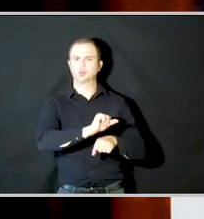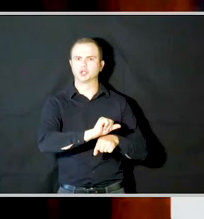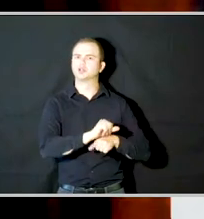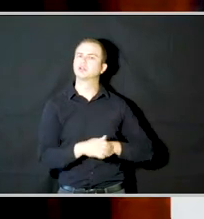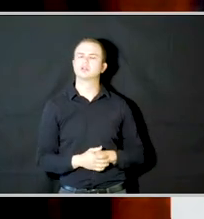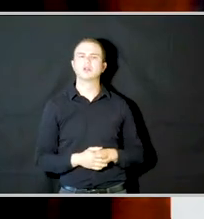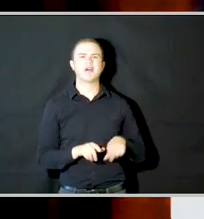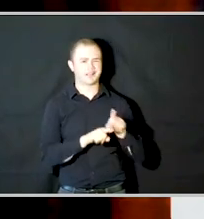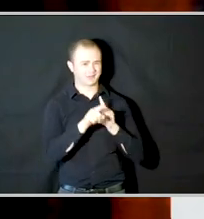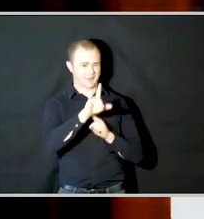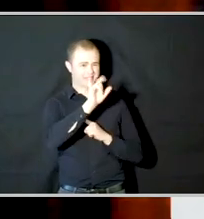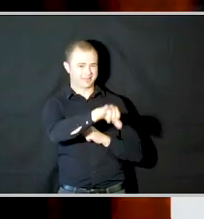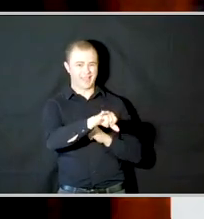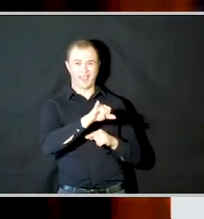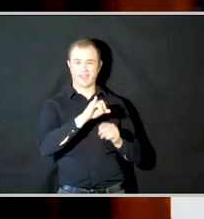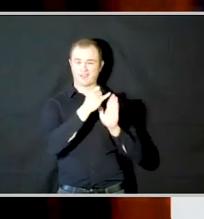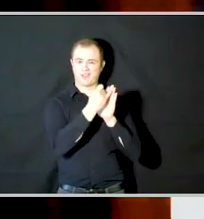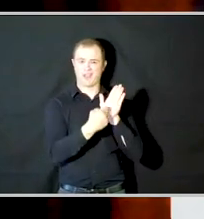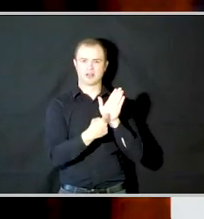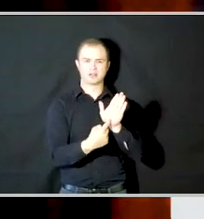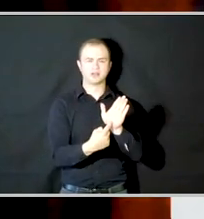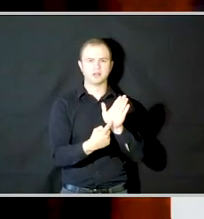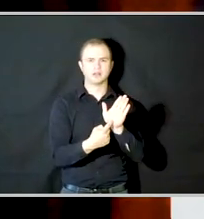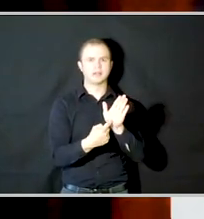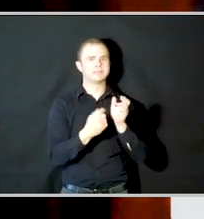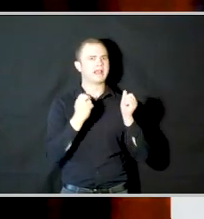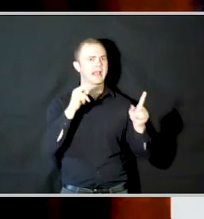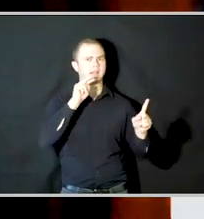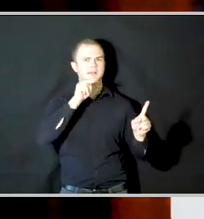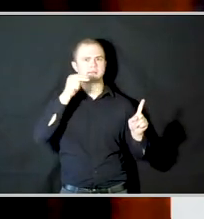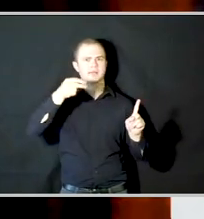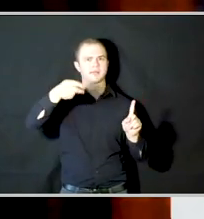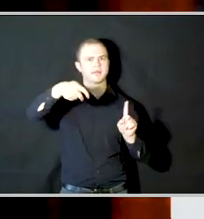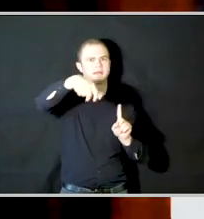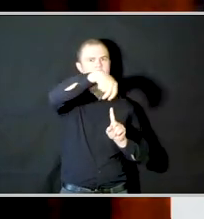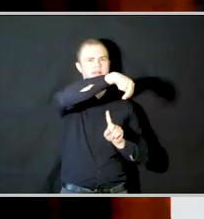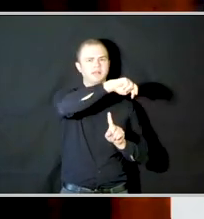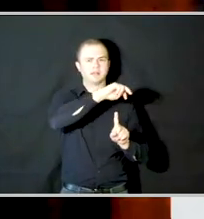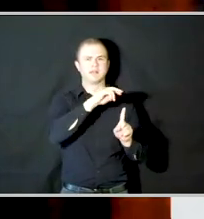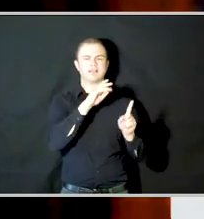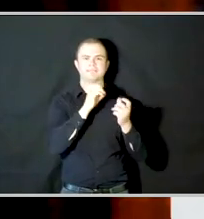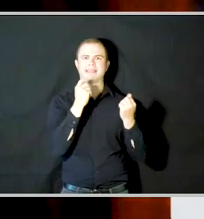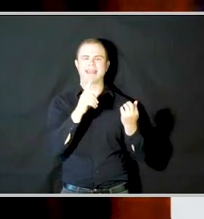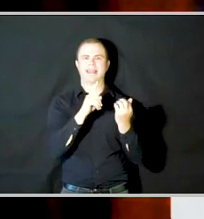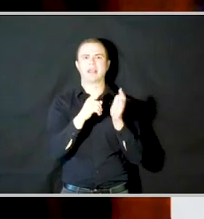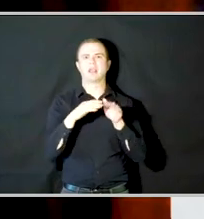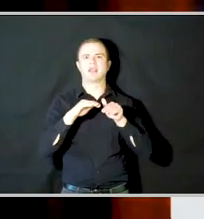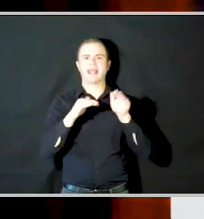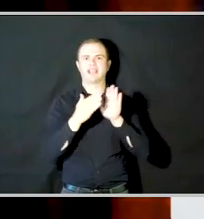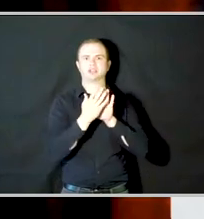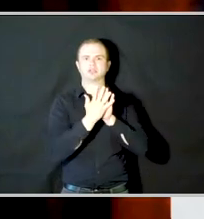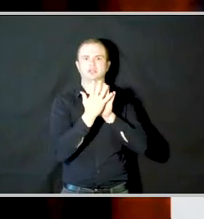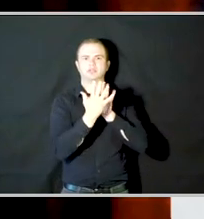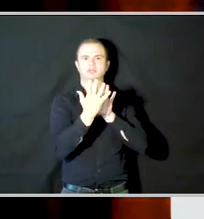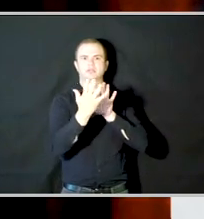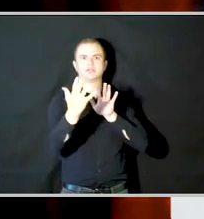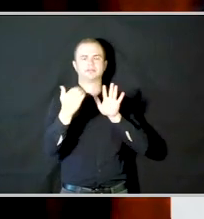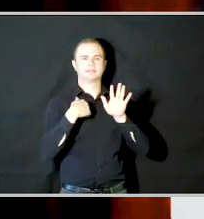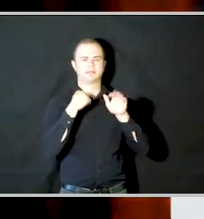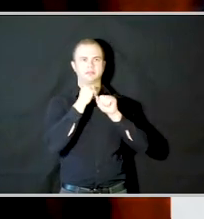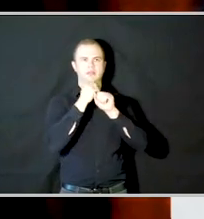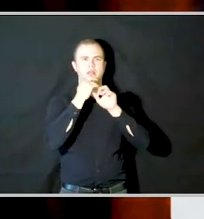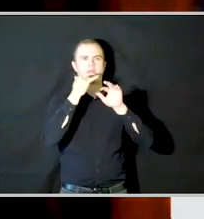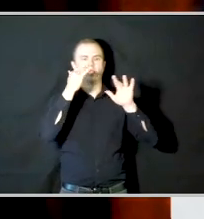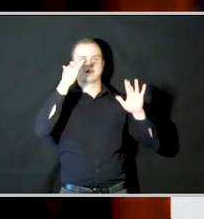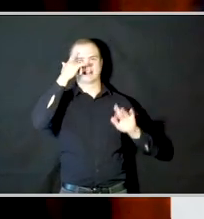that you see with the work provided this almost ethereal, dreamlike quality to it, which again made me